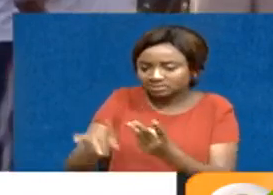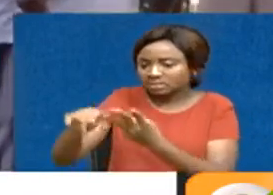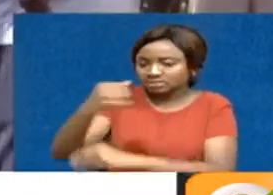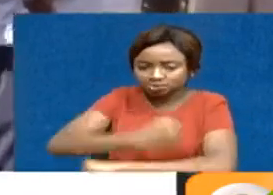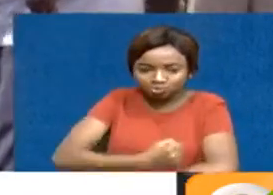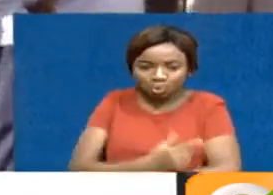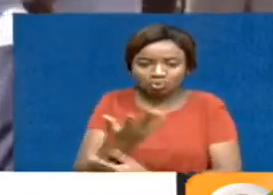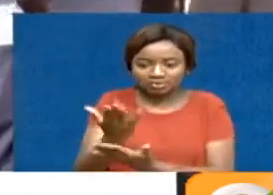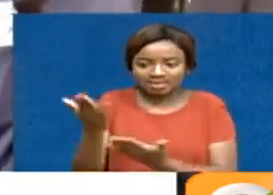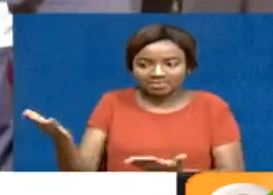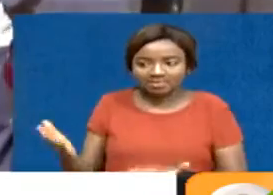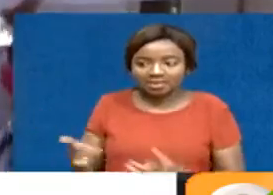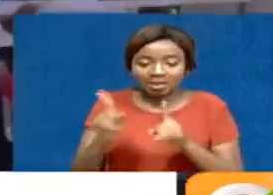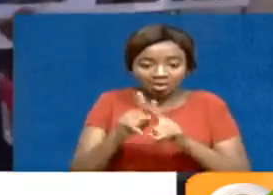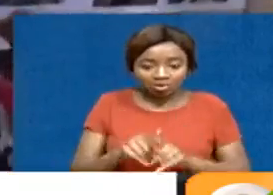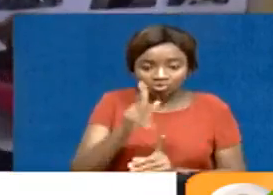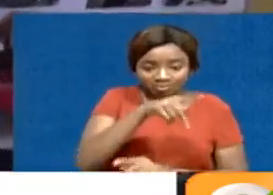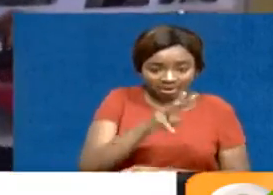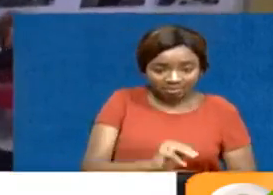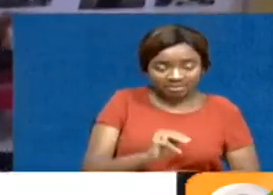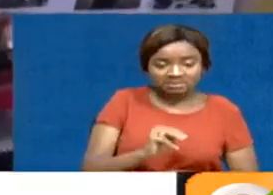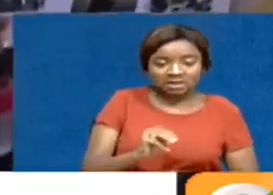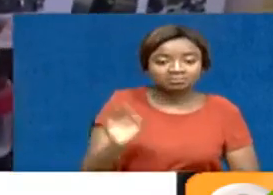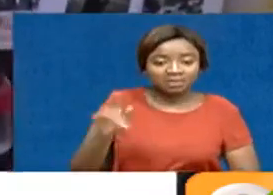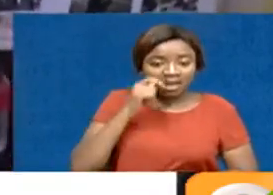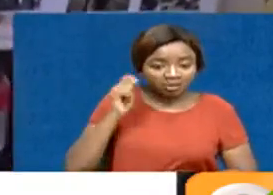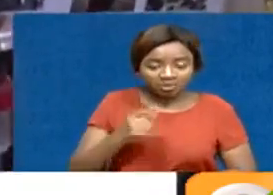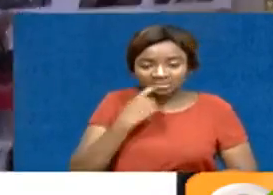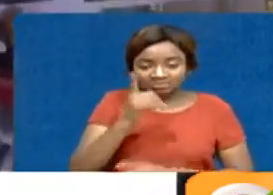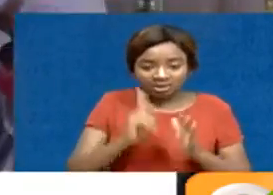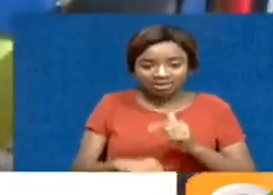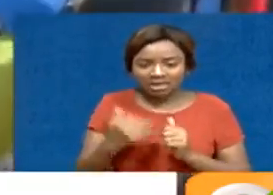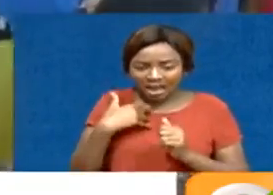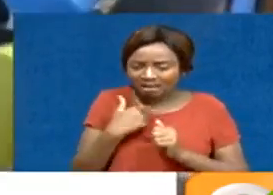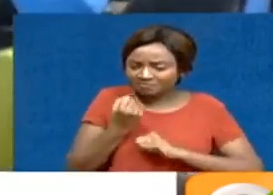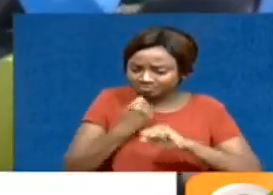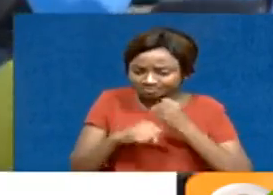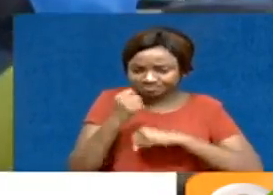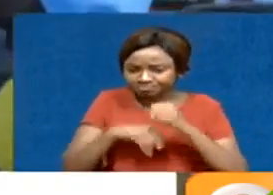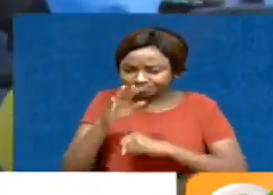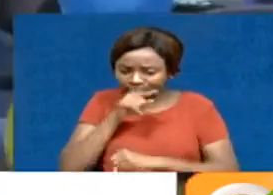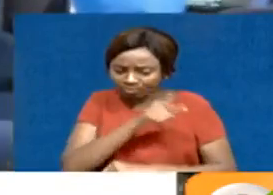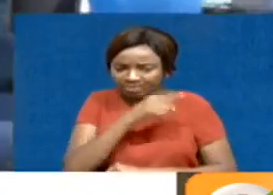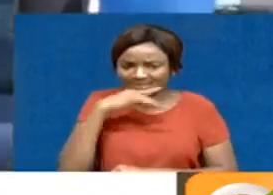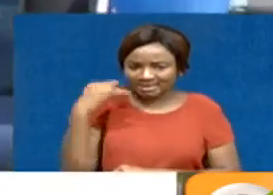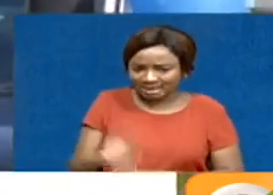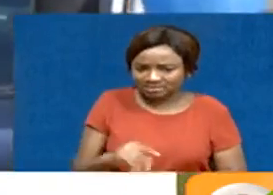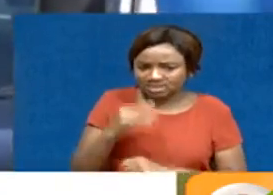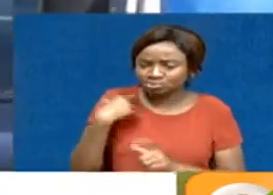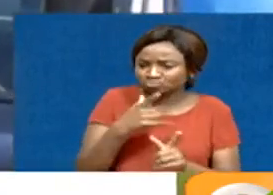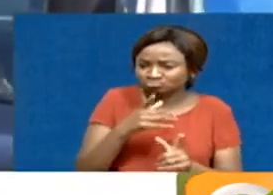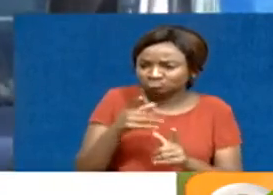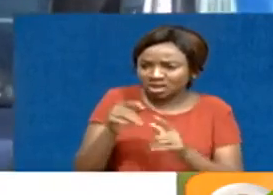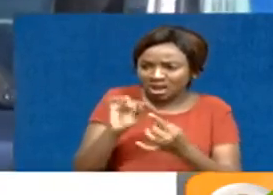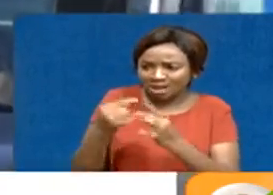Minister Olha Stefanishyna has told the BBC that, quote, an enormous operation by Russia against civilians was